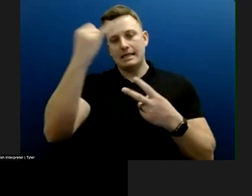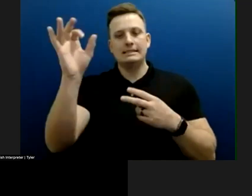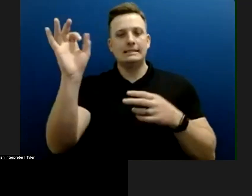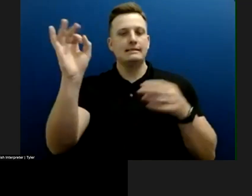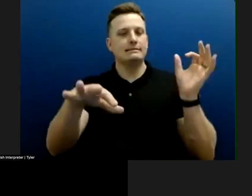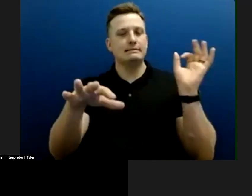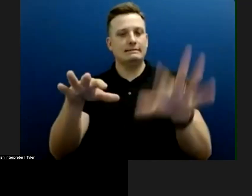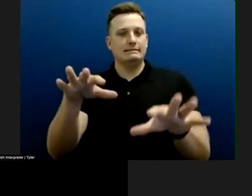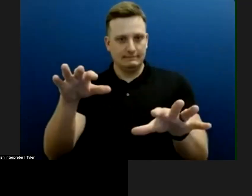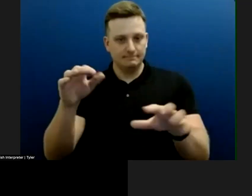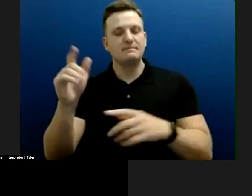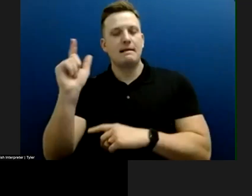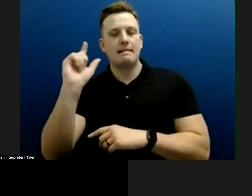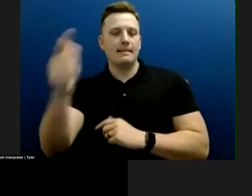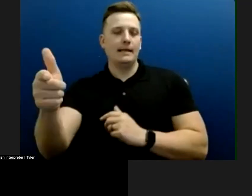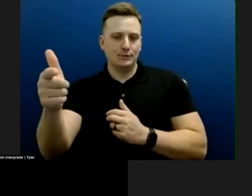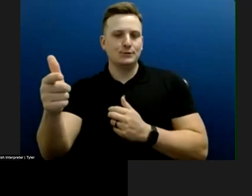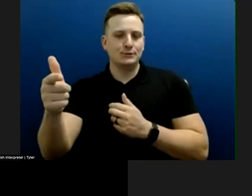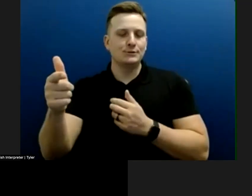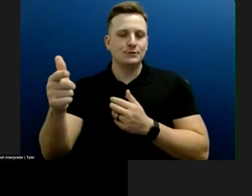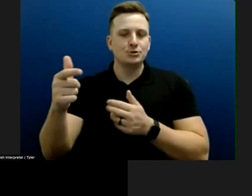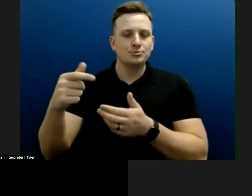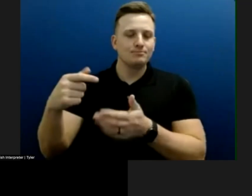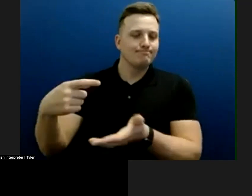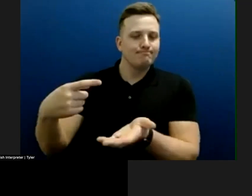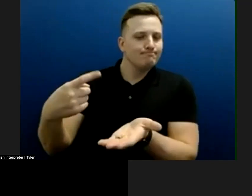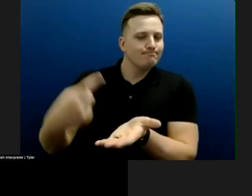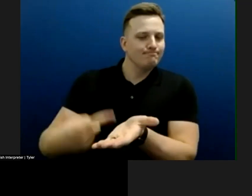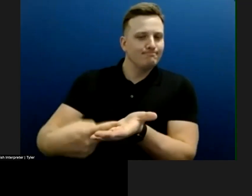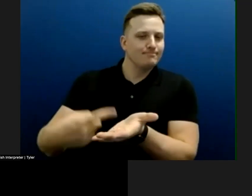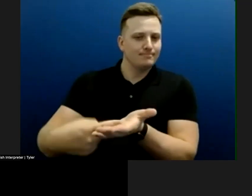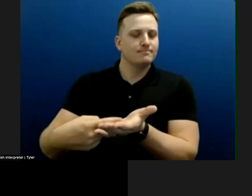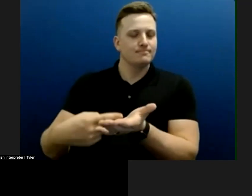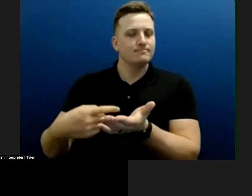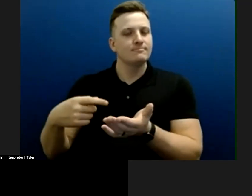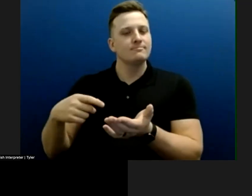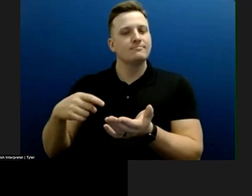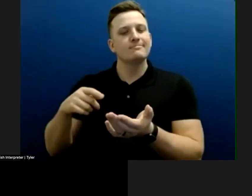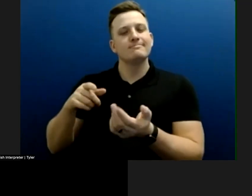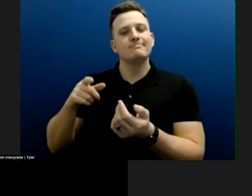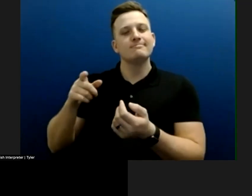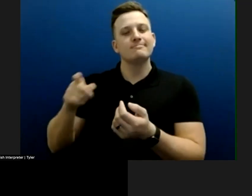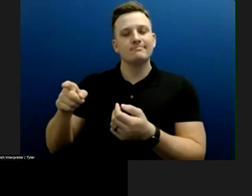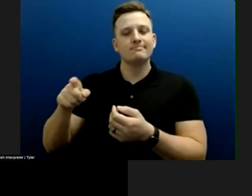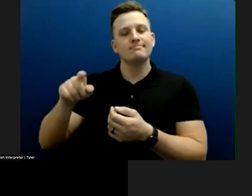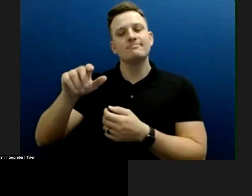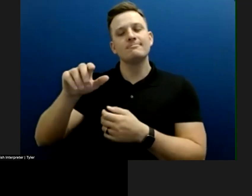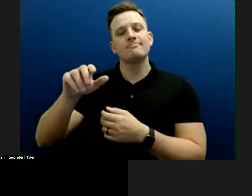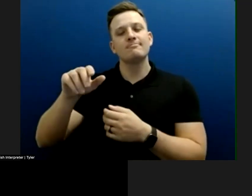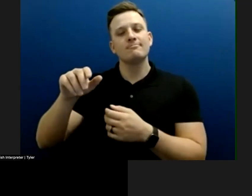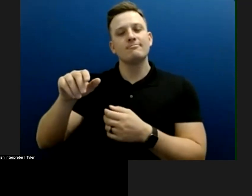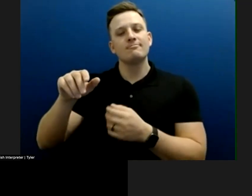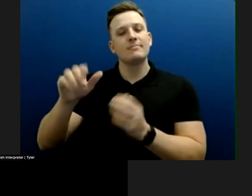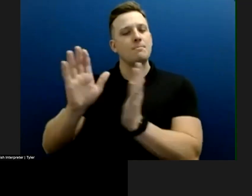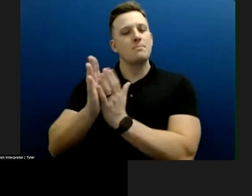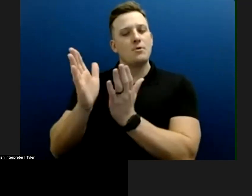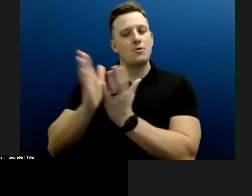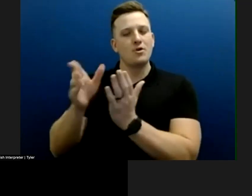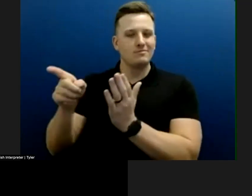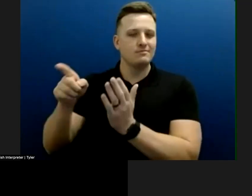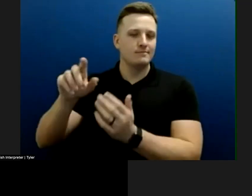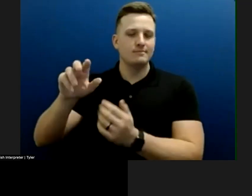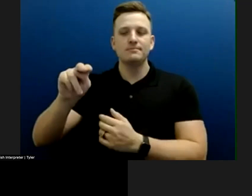when we talk more about the publication from the Nordic Welfare Centre, this Revealing